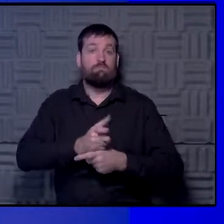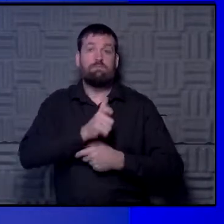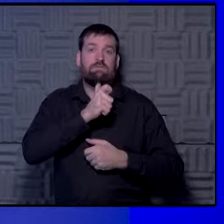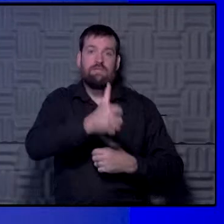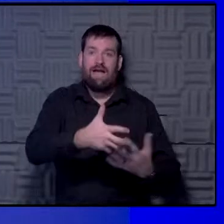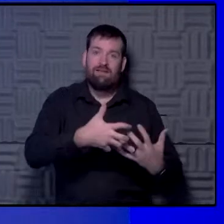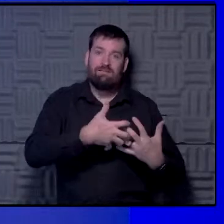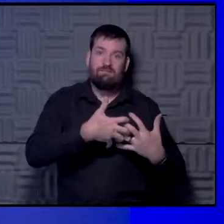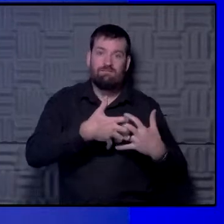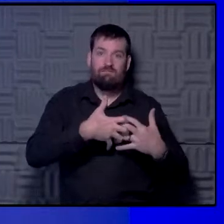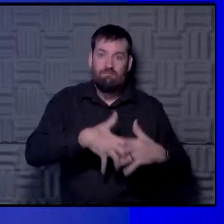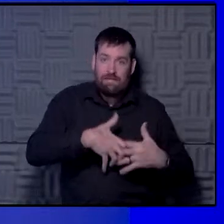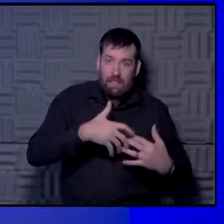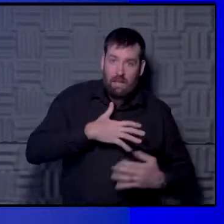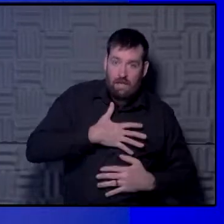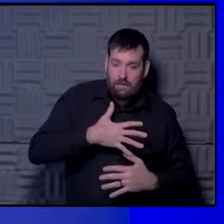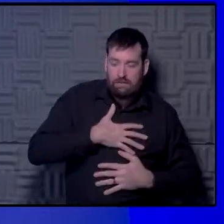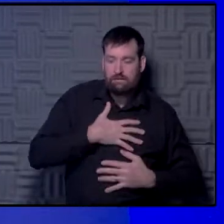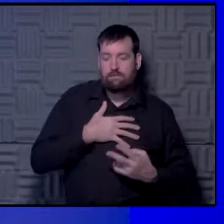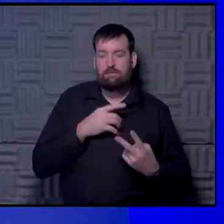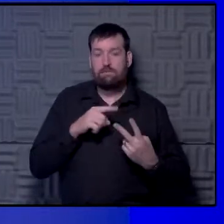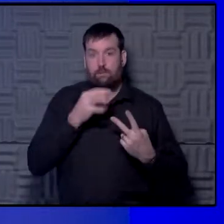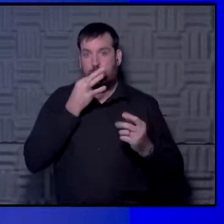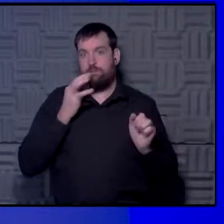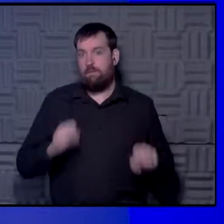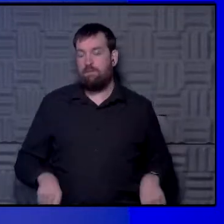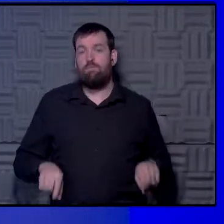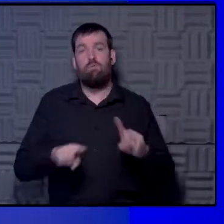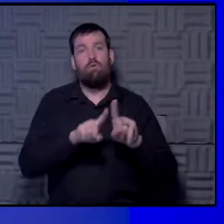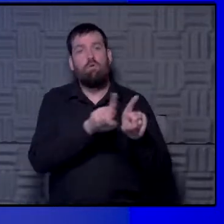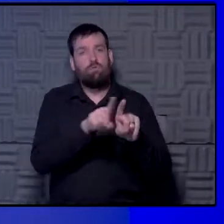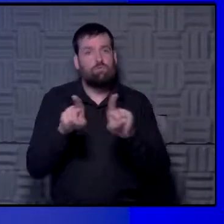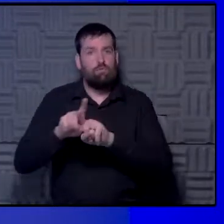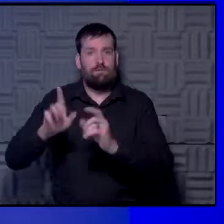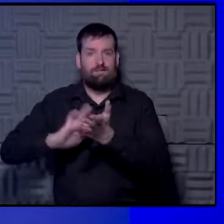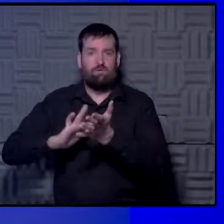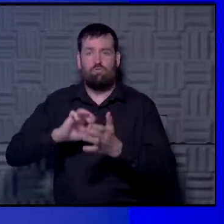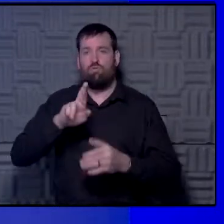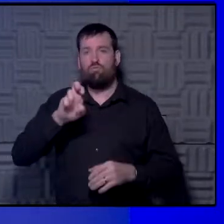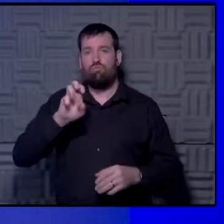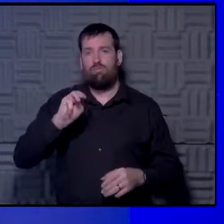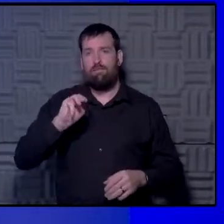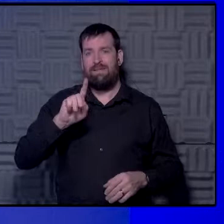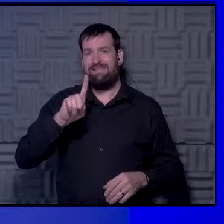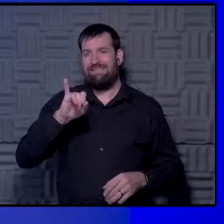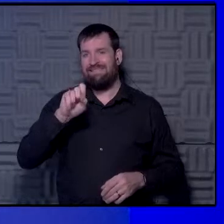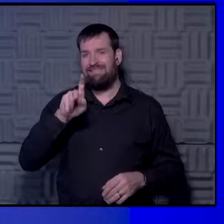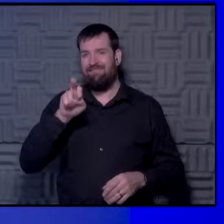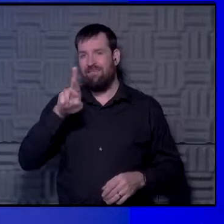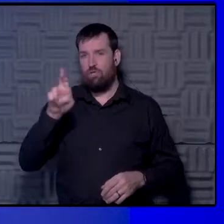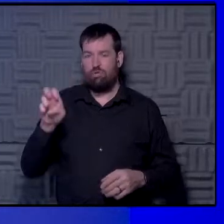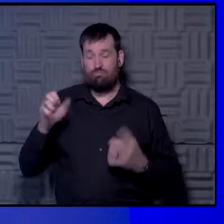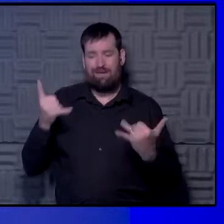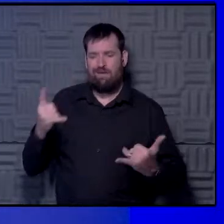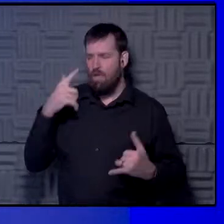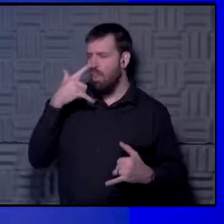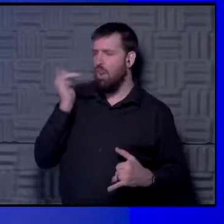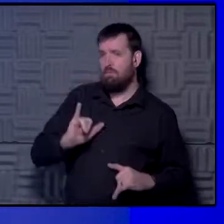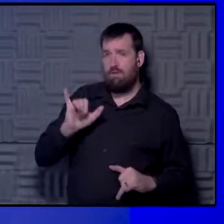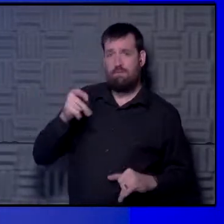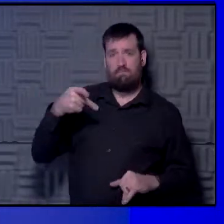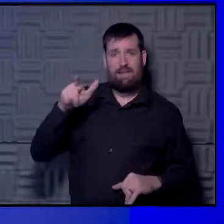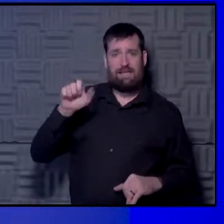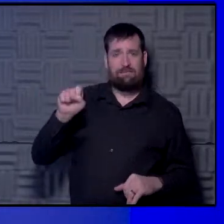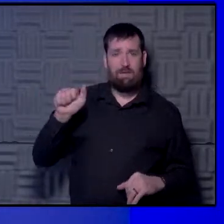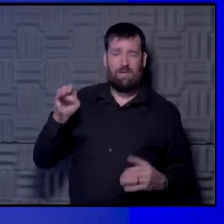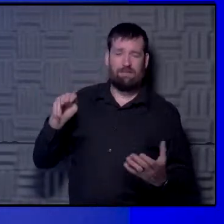as soon as possible, but it's also a combination of remdesivir. Right now it doesn't look like plasma really is too beneficial, but I think